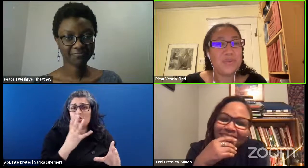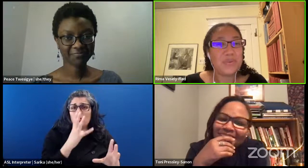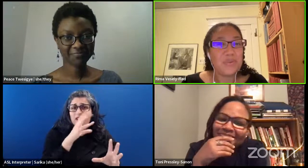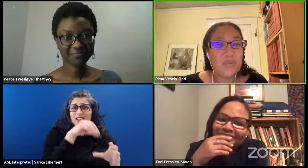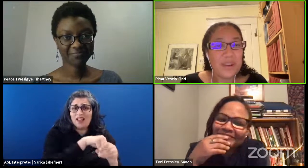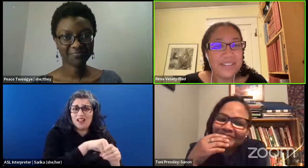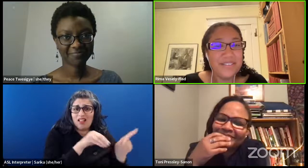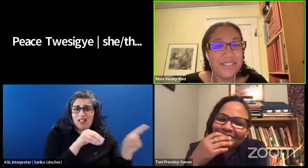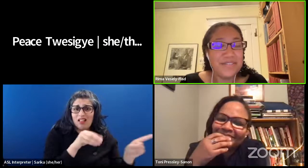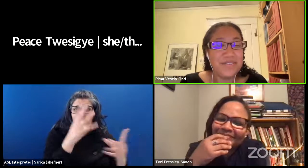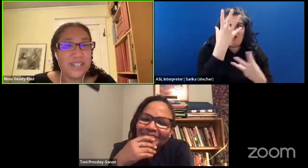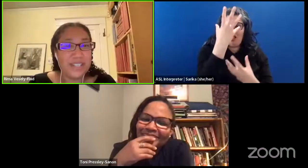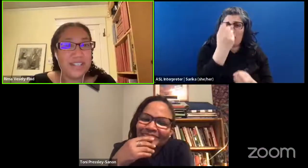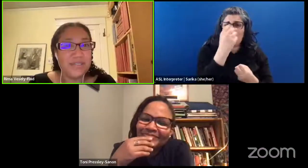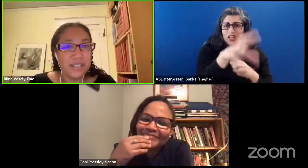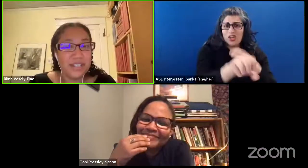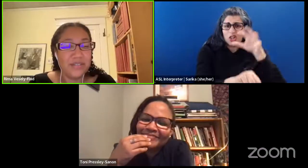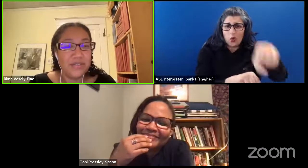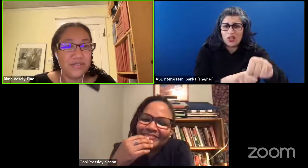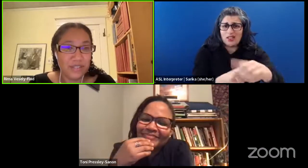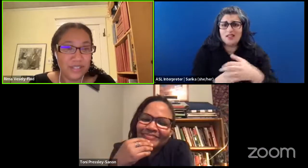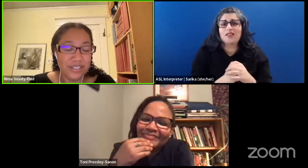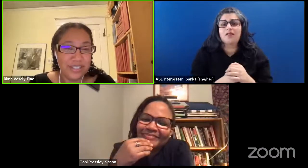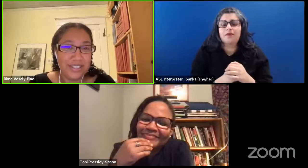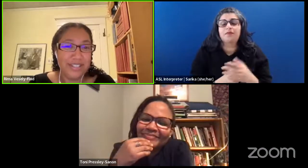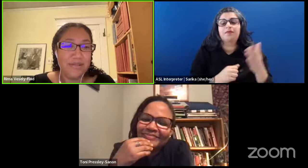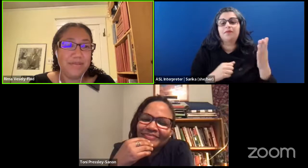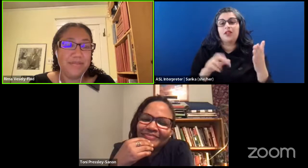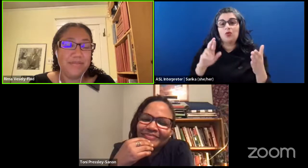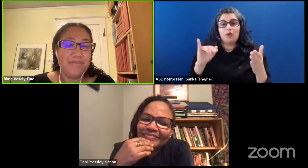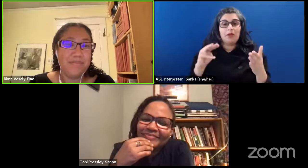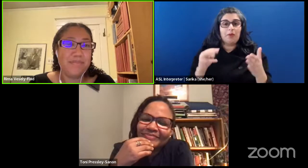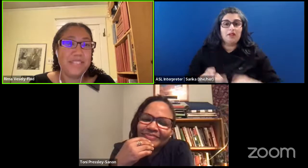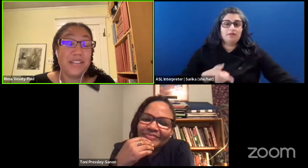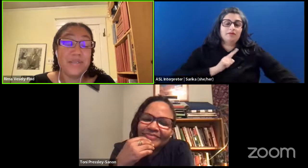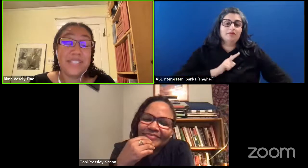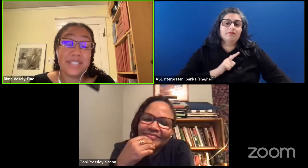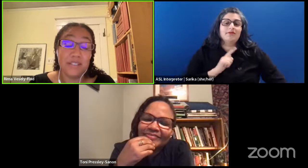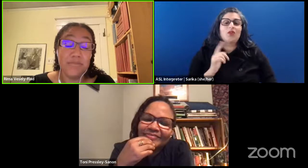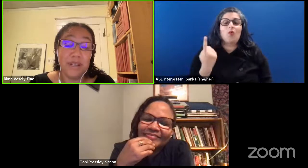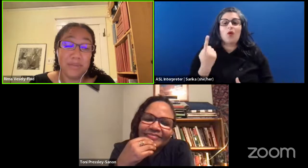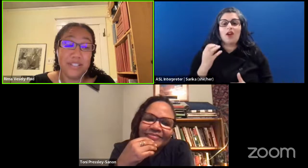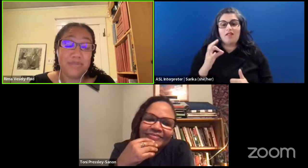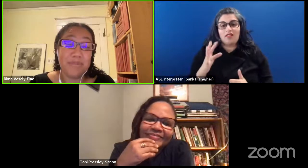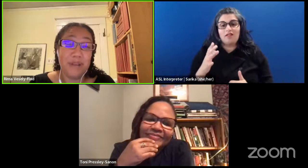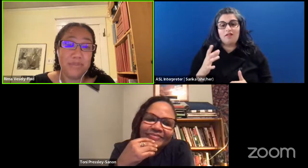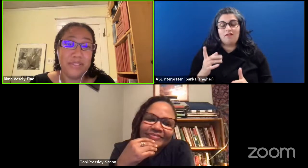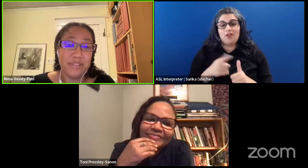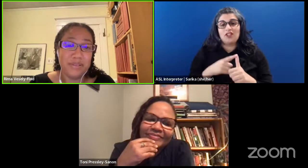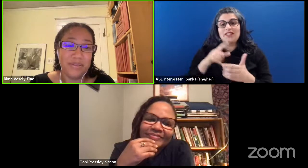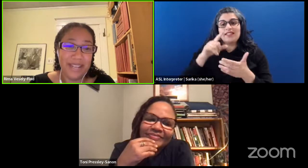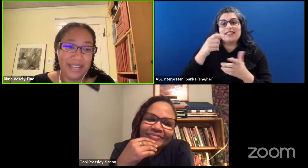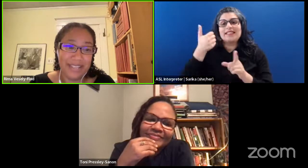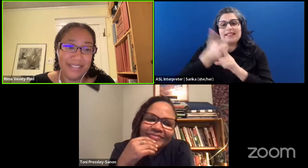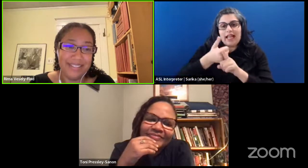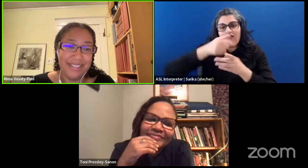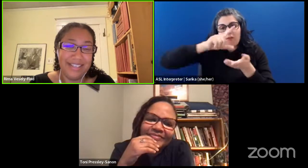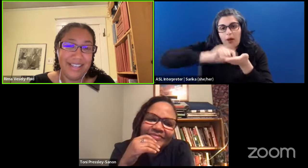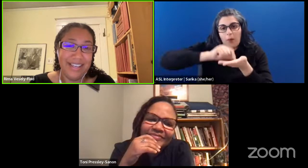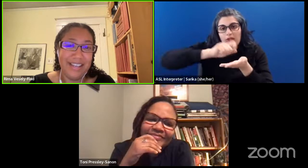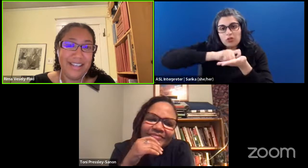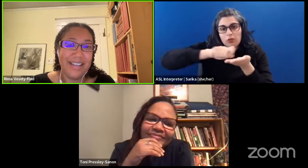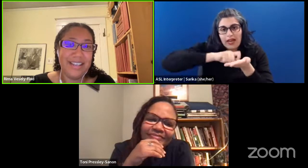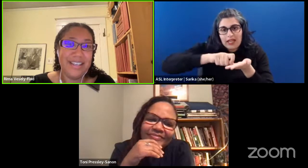So one of the very, very first, it was self-published, but published